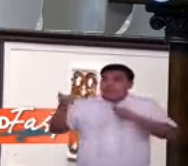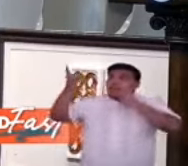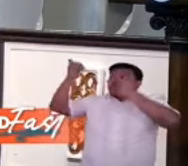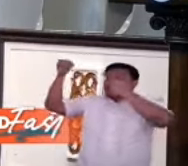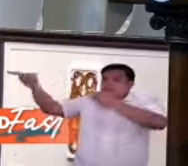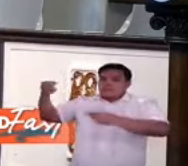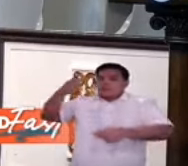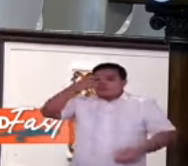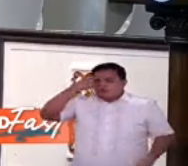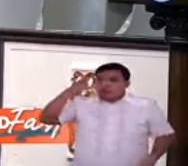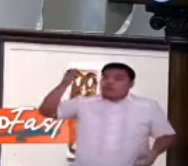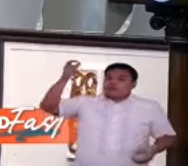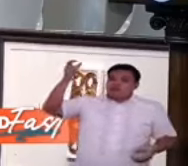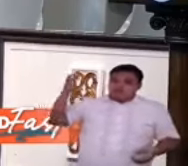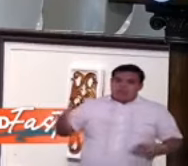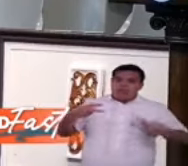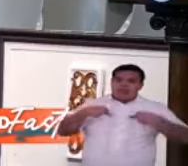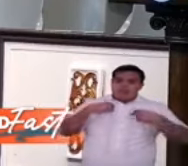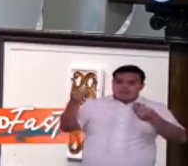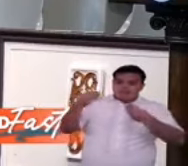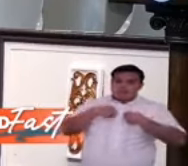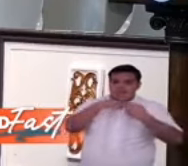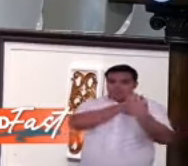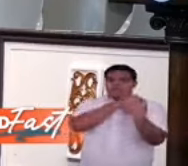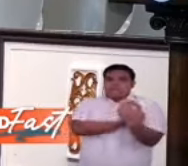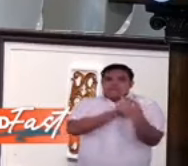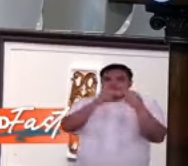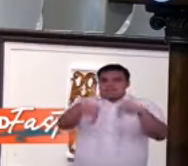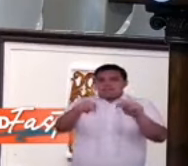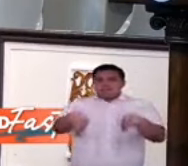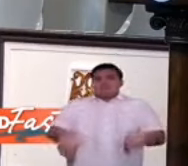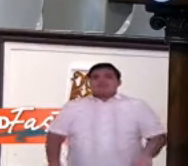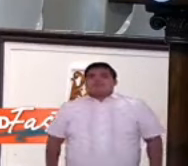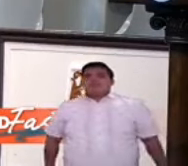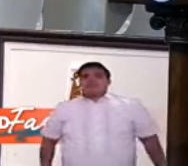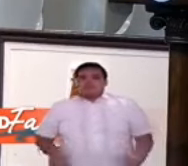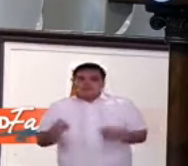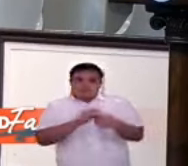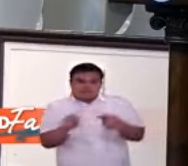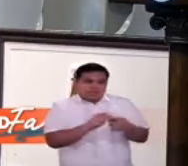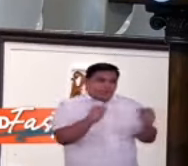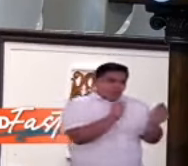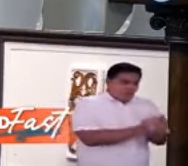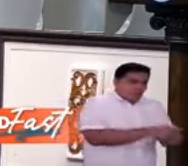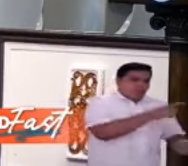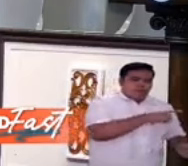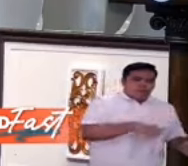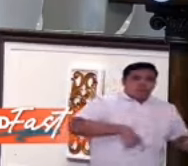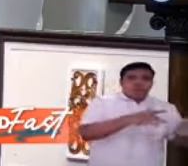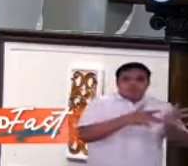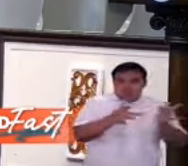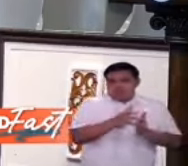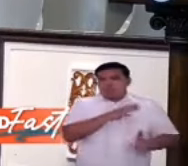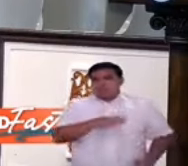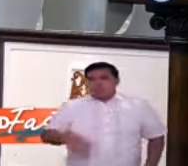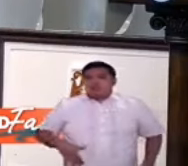it takes effort to train. Train like the Lord Jesus trained. In